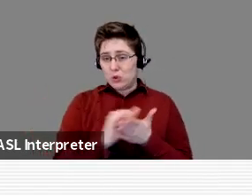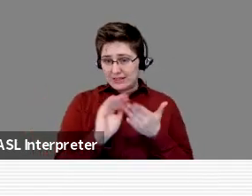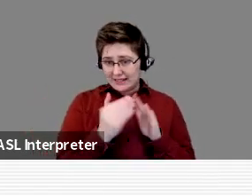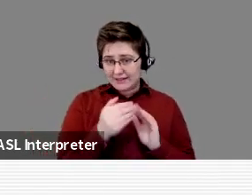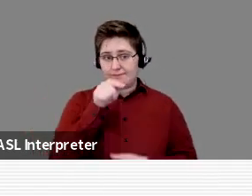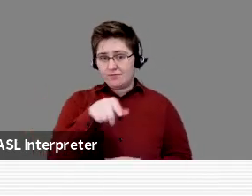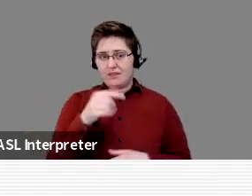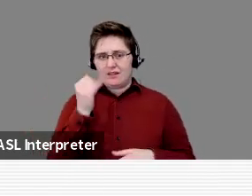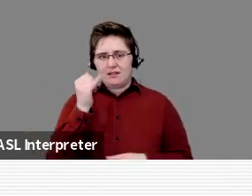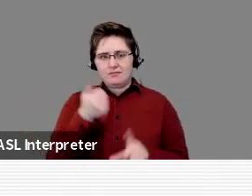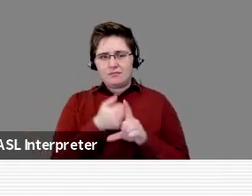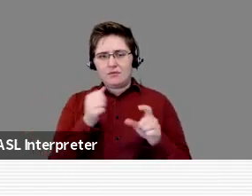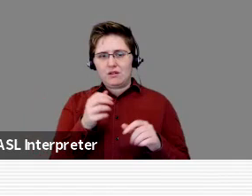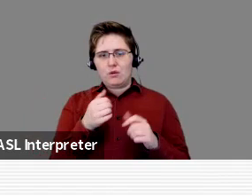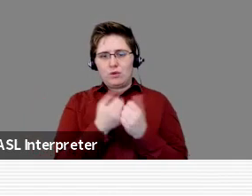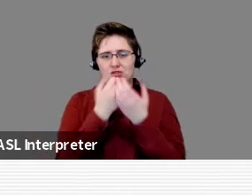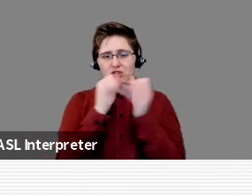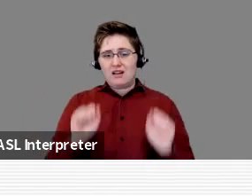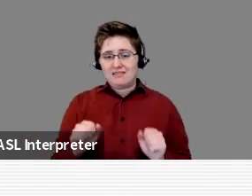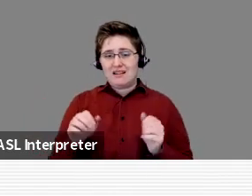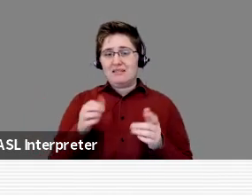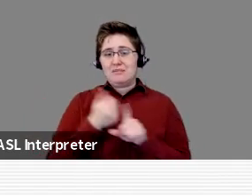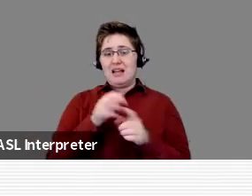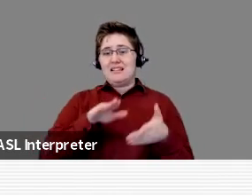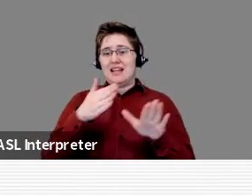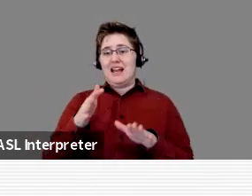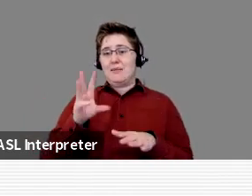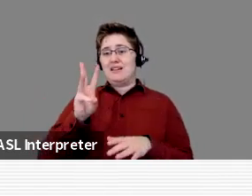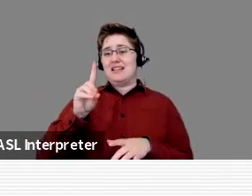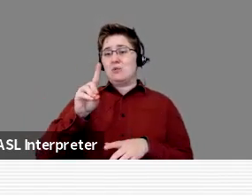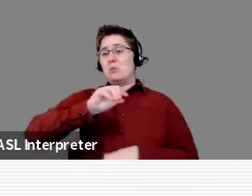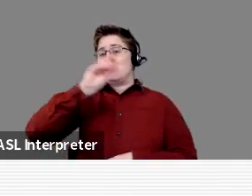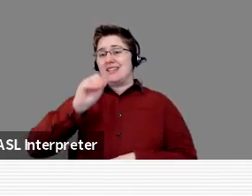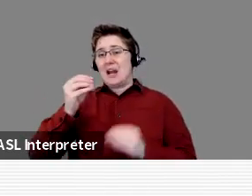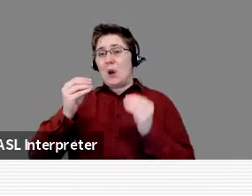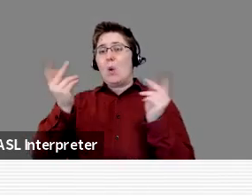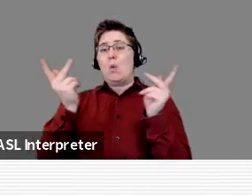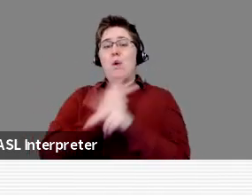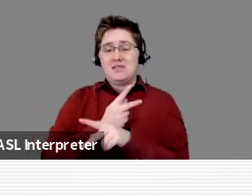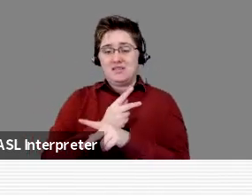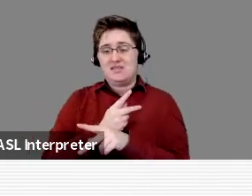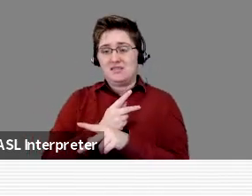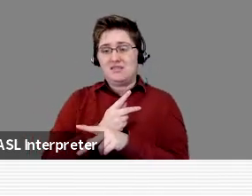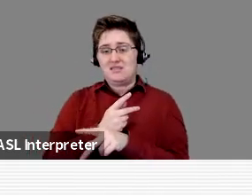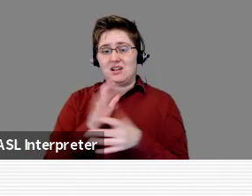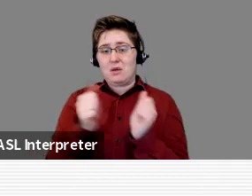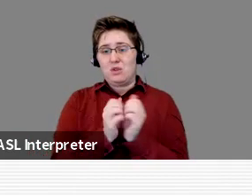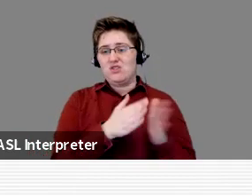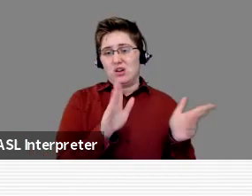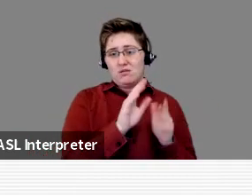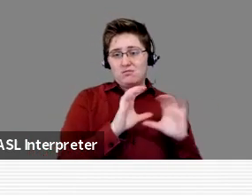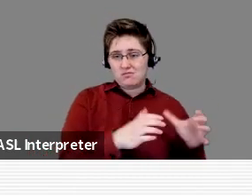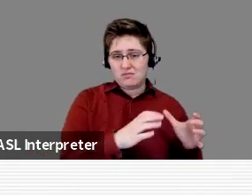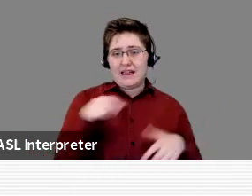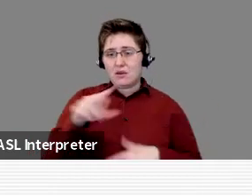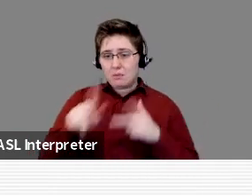were unsheltered were dying at rates of about 61% higher than the general population. So we know that these individuals and these individuals with